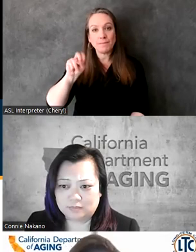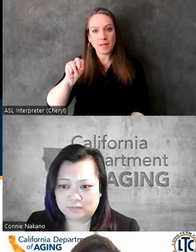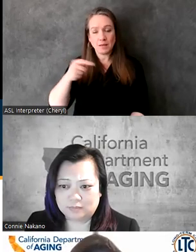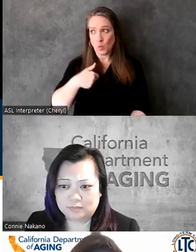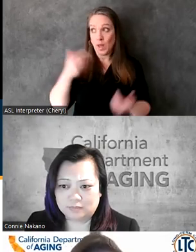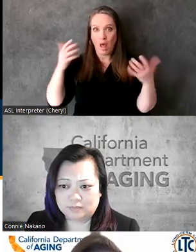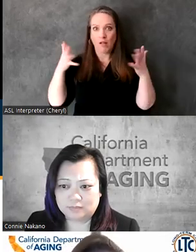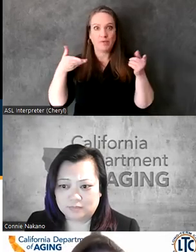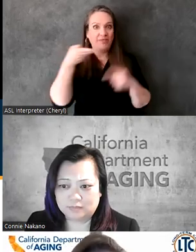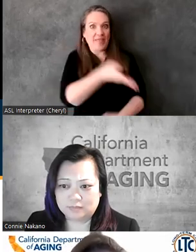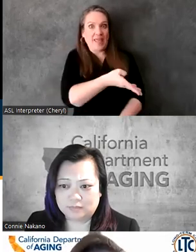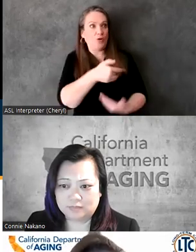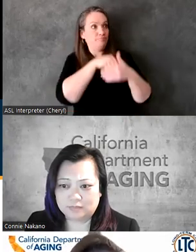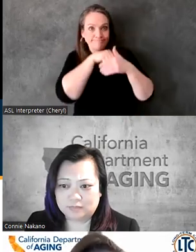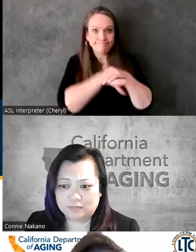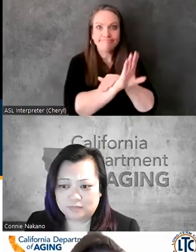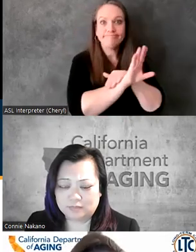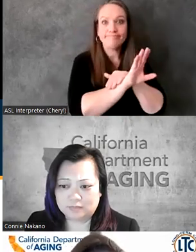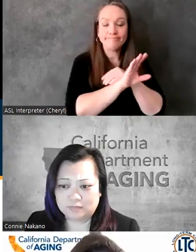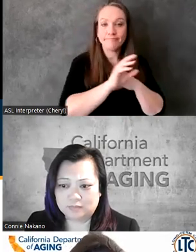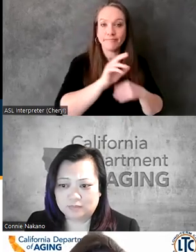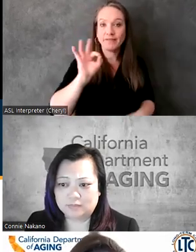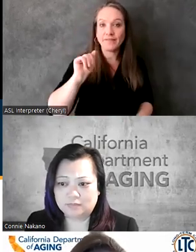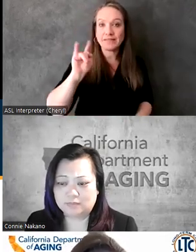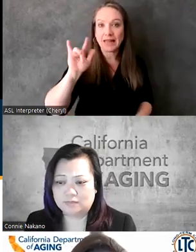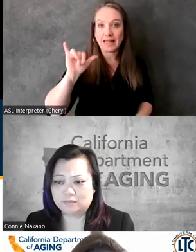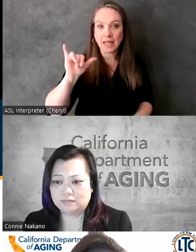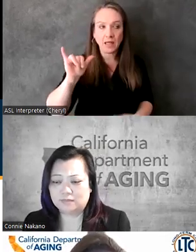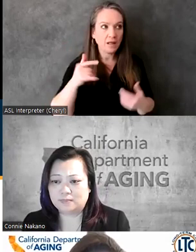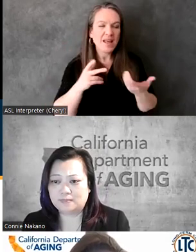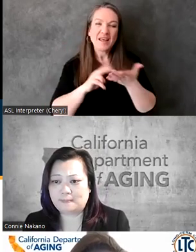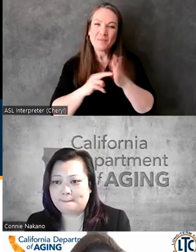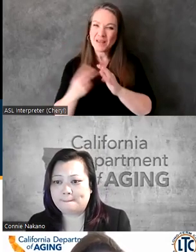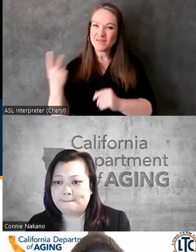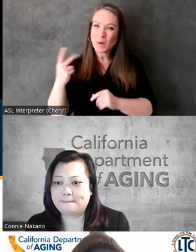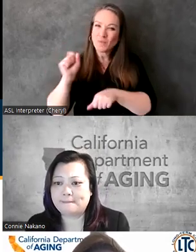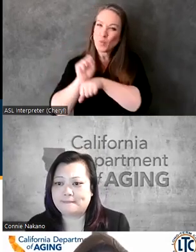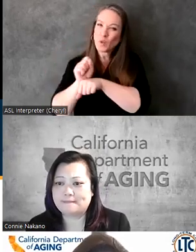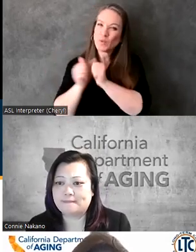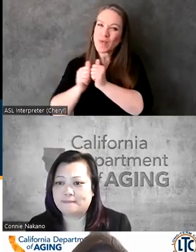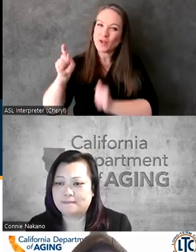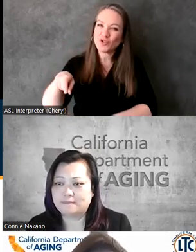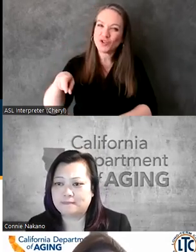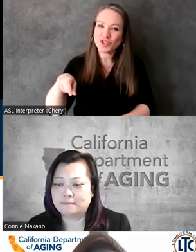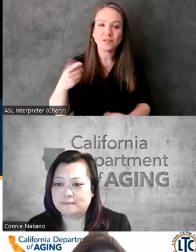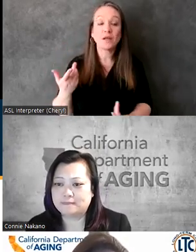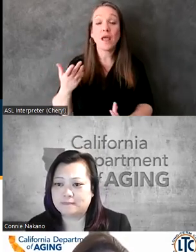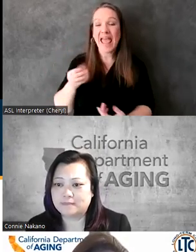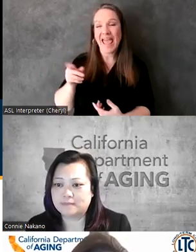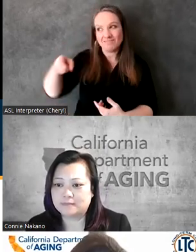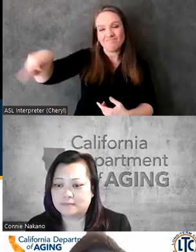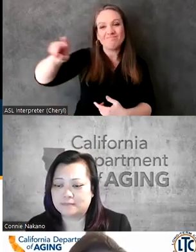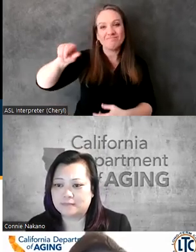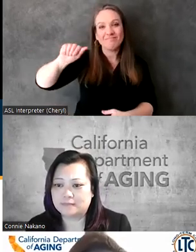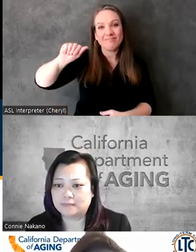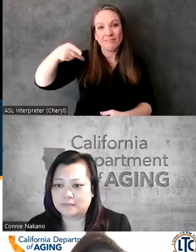so there is definitely a need to coordinate, and they also may need more training,